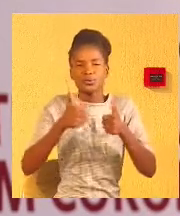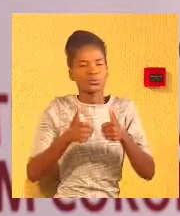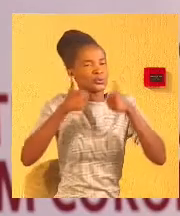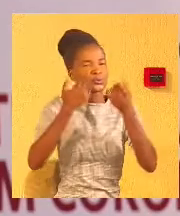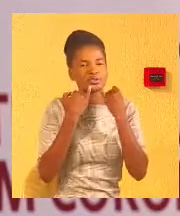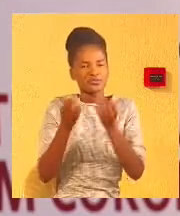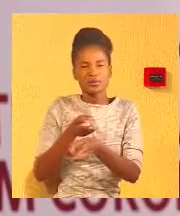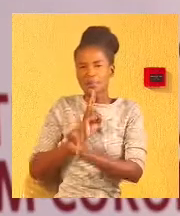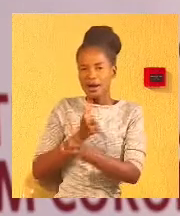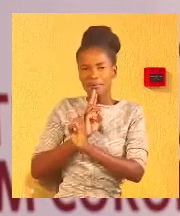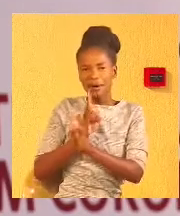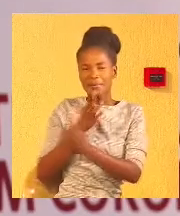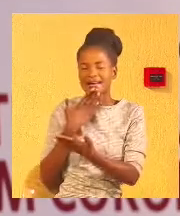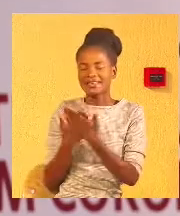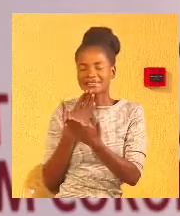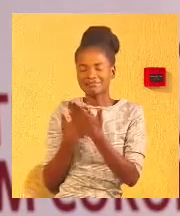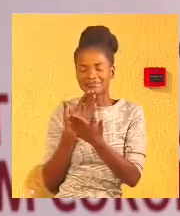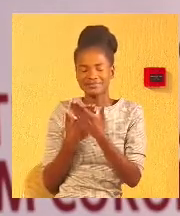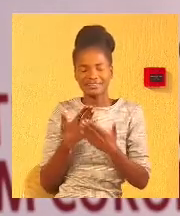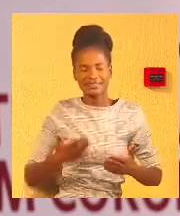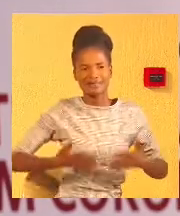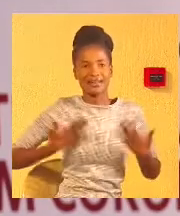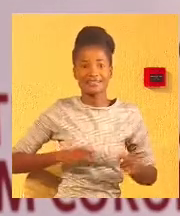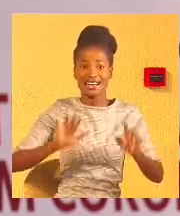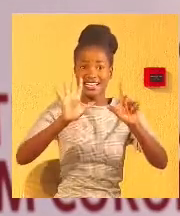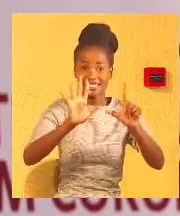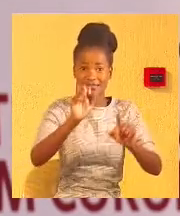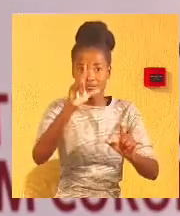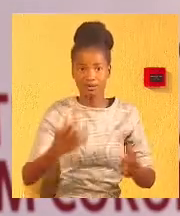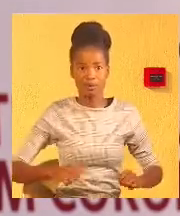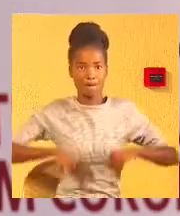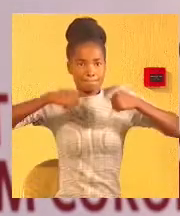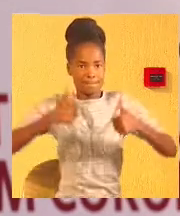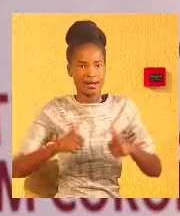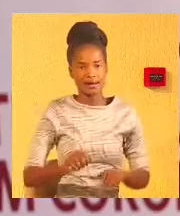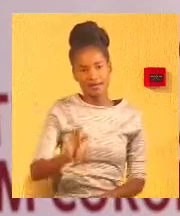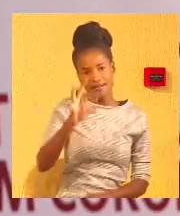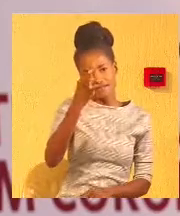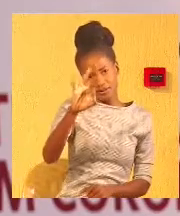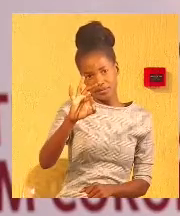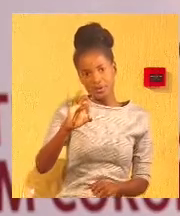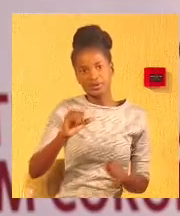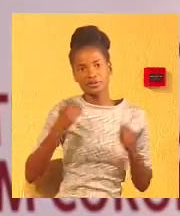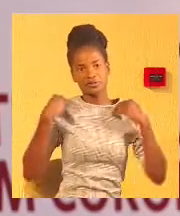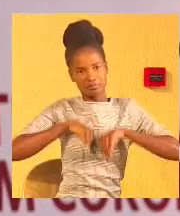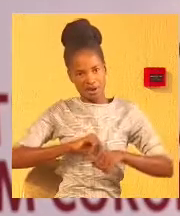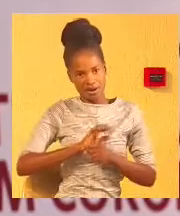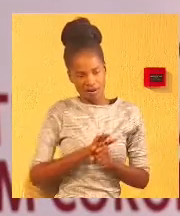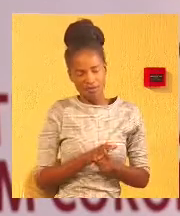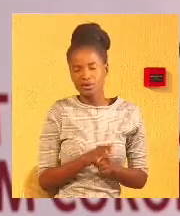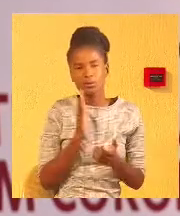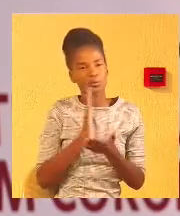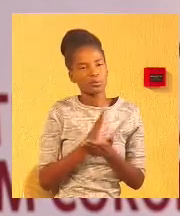happy for that. That we now have 7 recoveries in total and only 9 active cases. So it seems that perhaps we